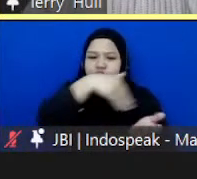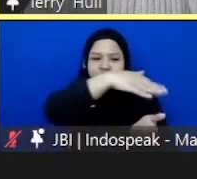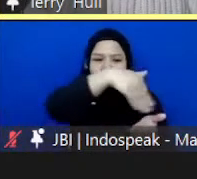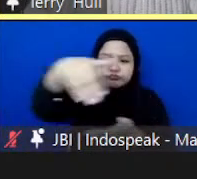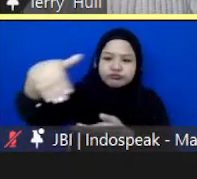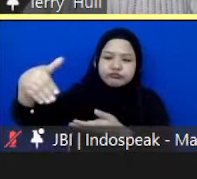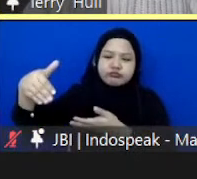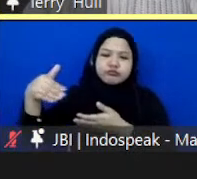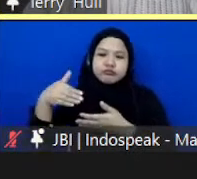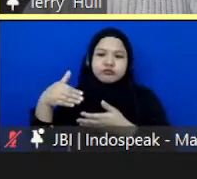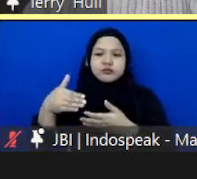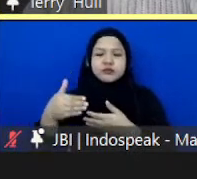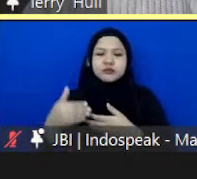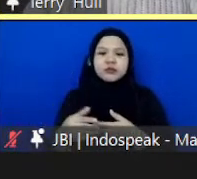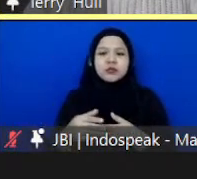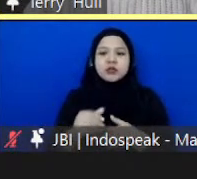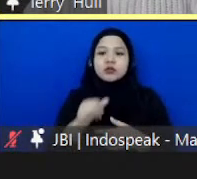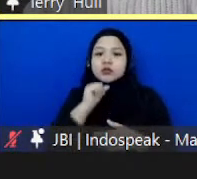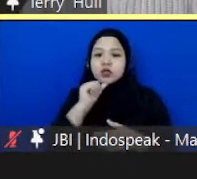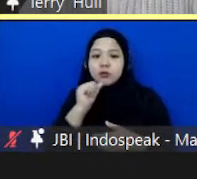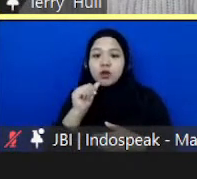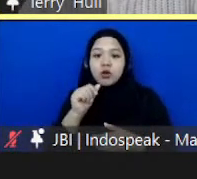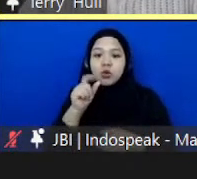on the people who were living there.